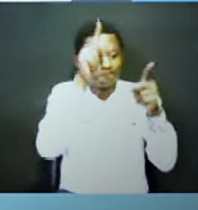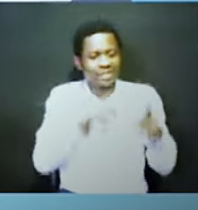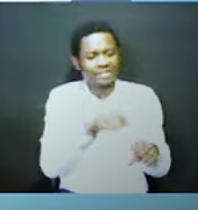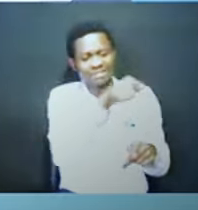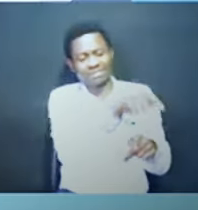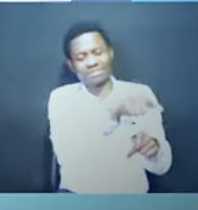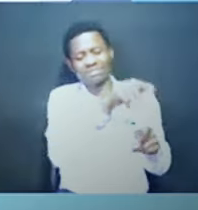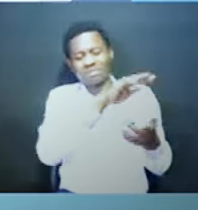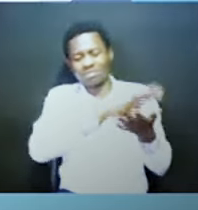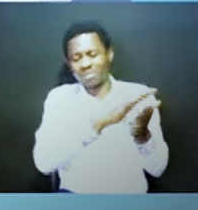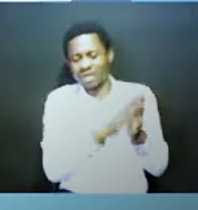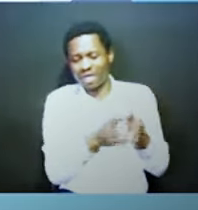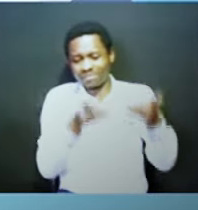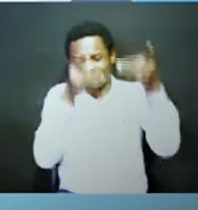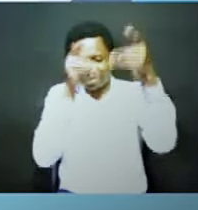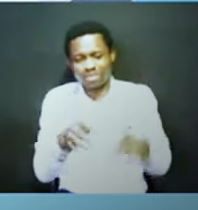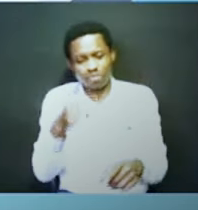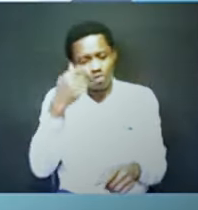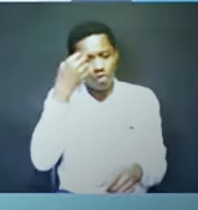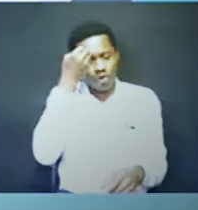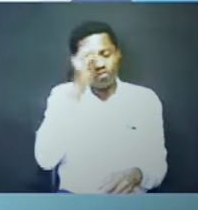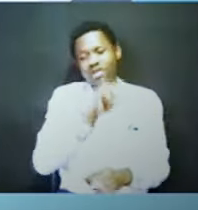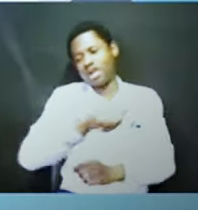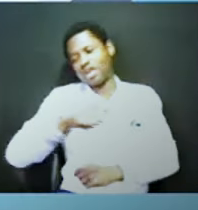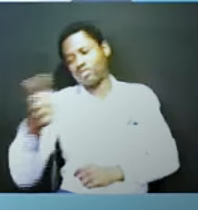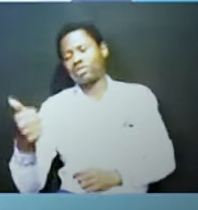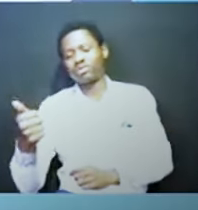ideology, or a person.